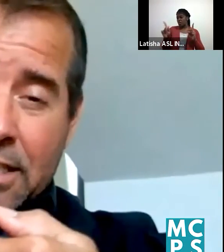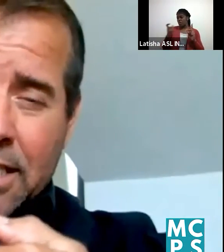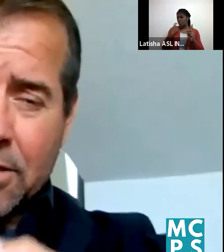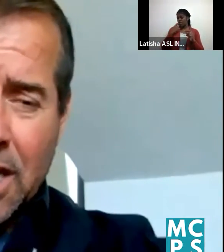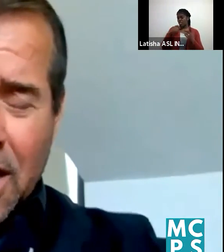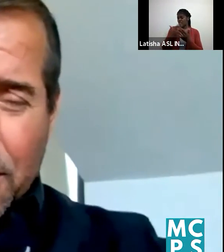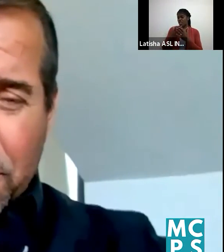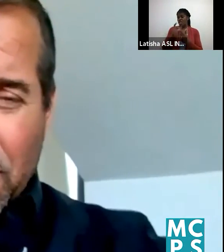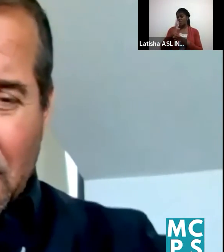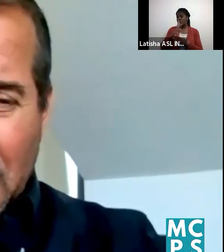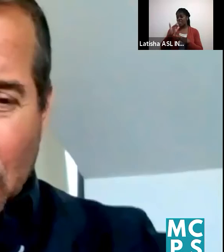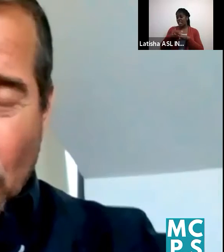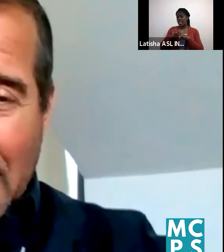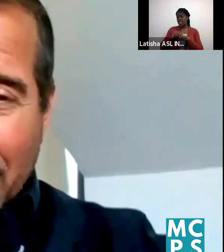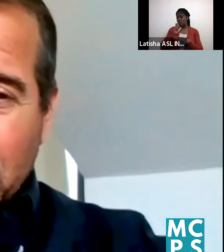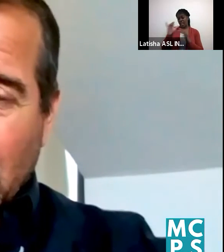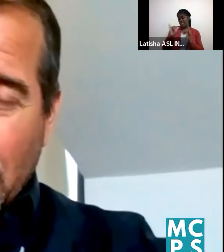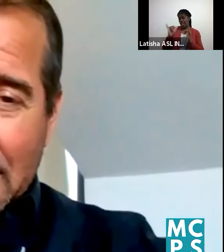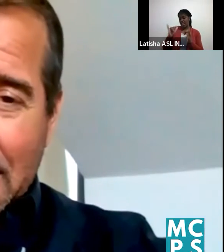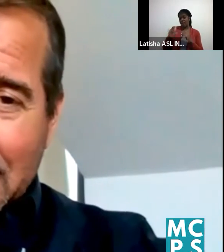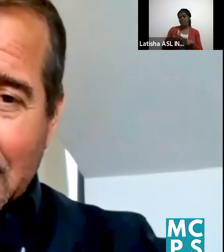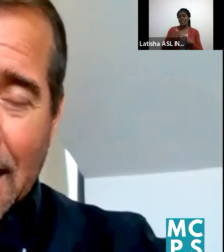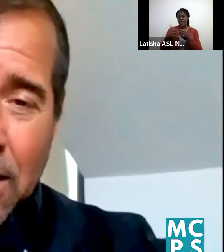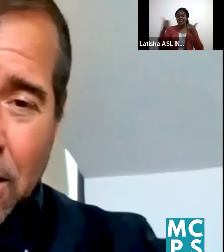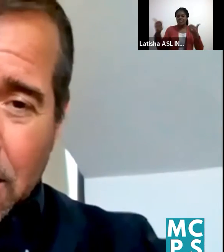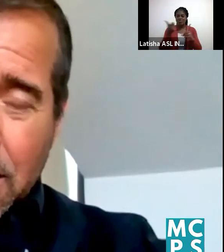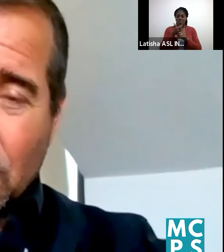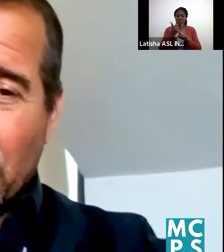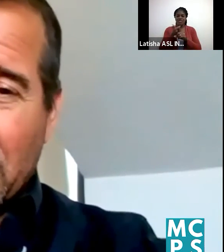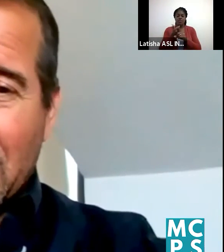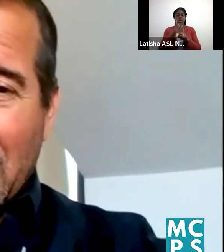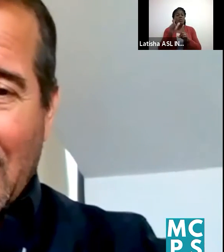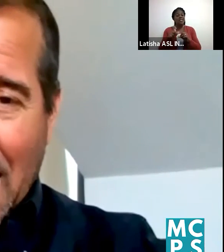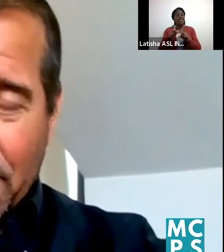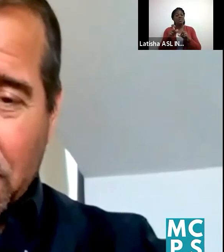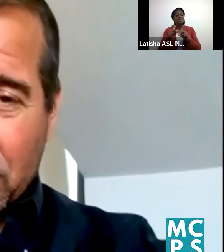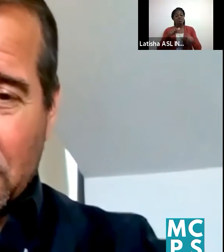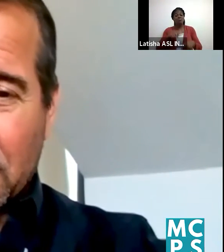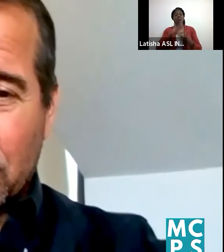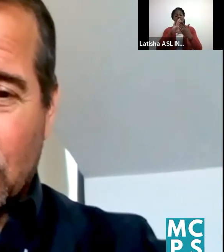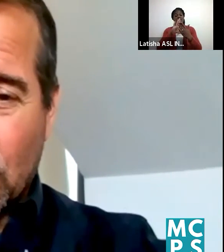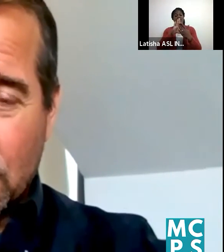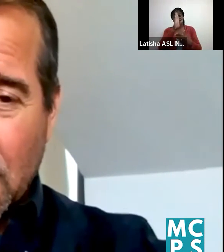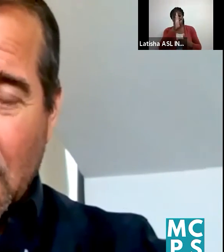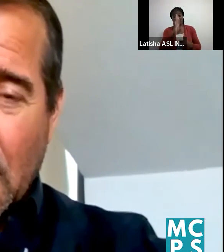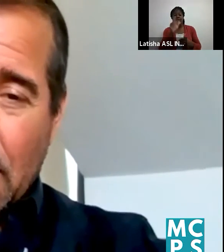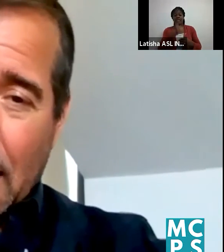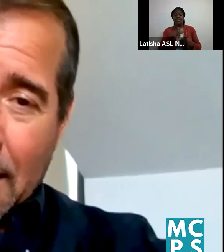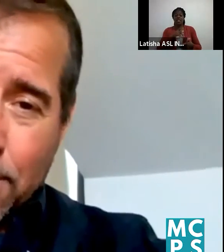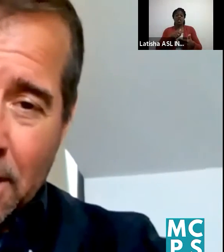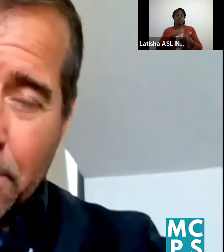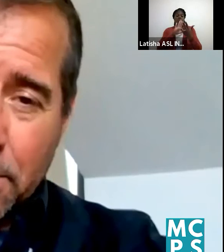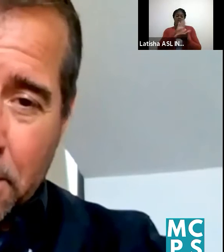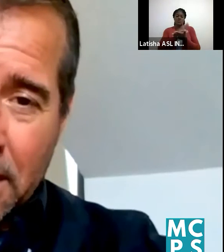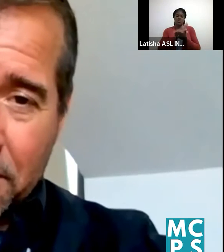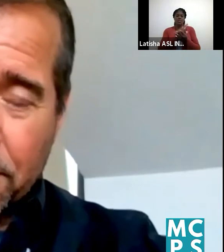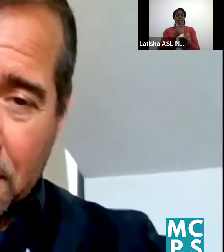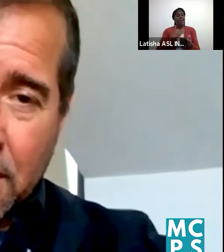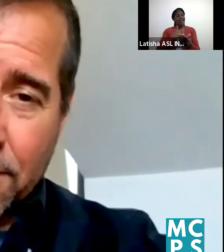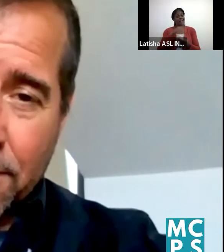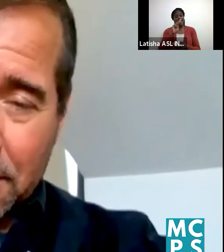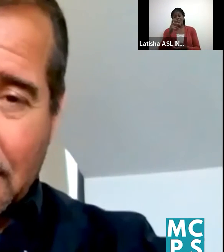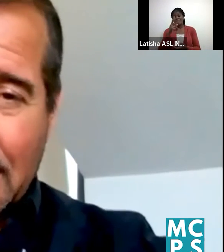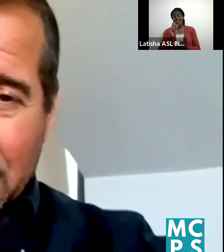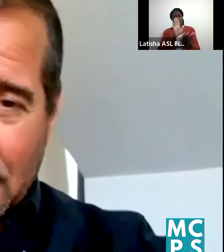speak English, etc. So we have to combat it head on. We have to address it in schools. And I applaud MCPS for